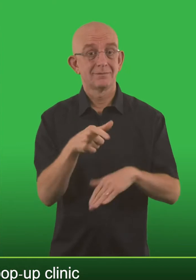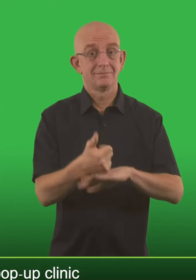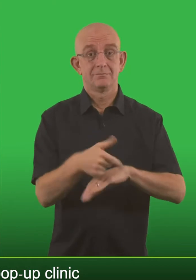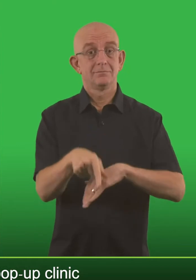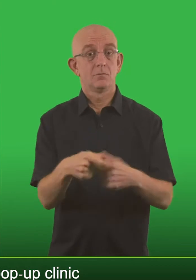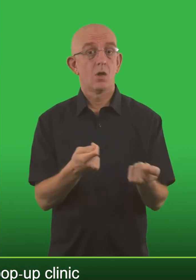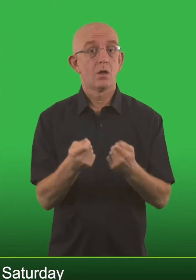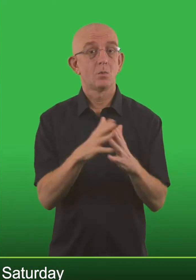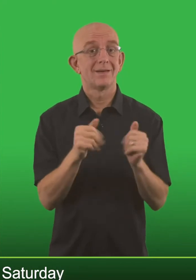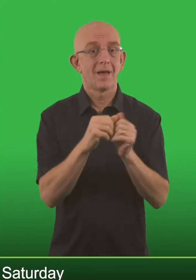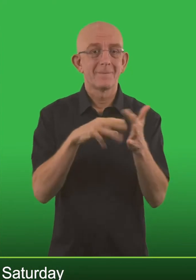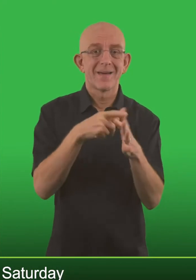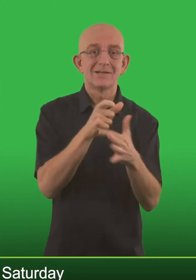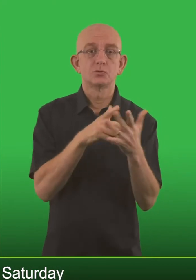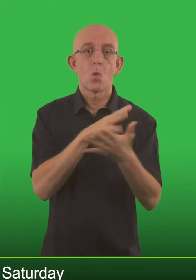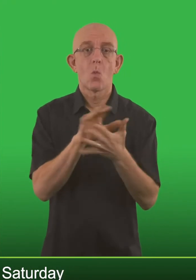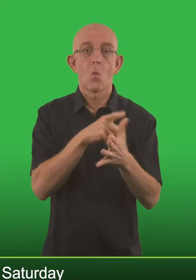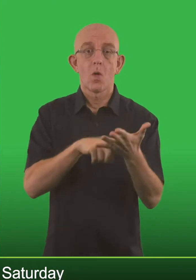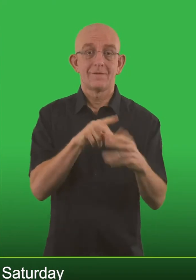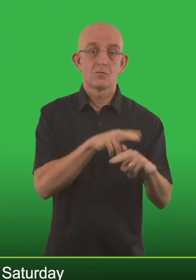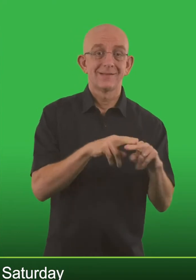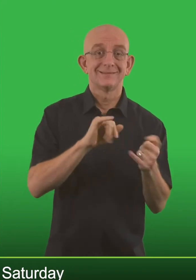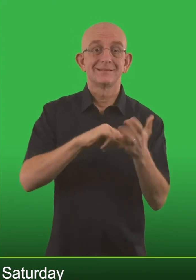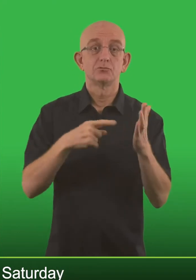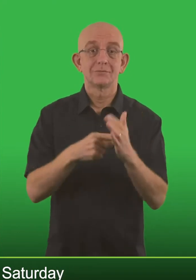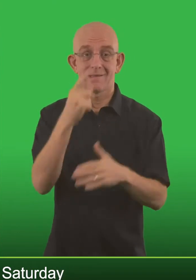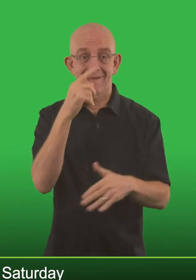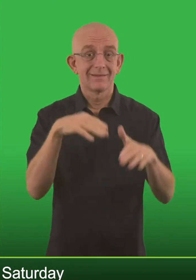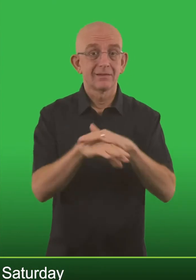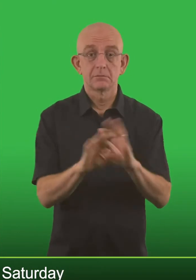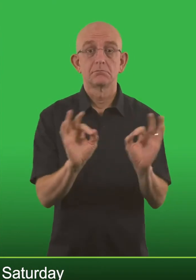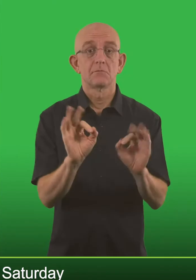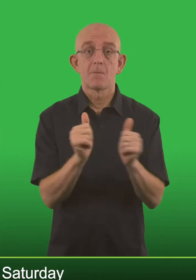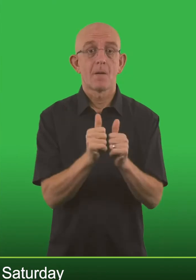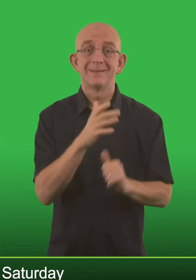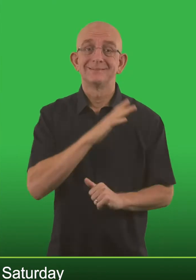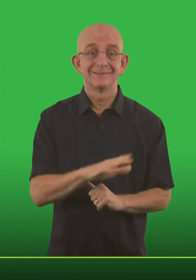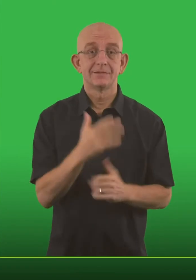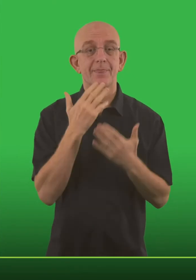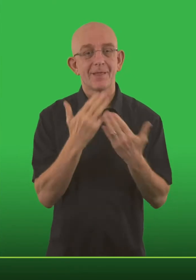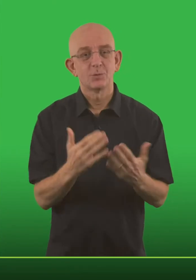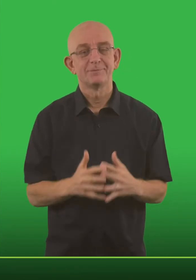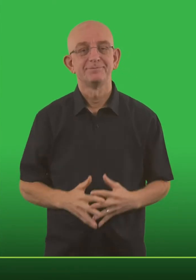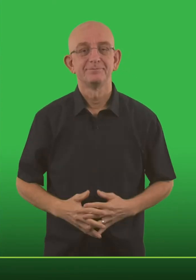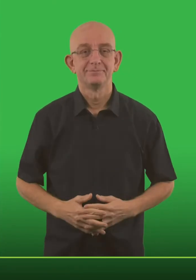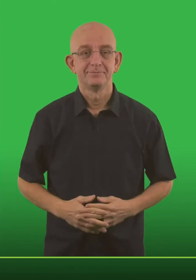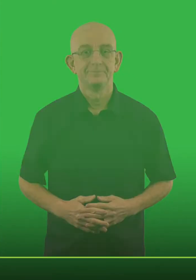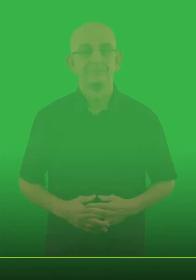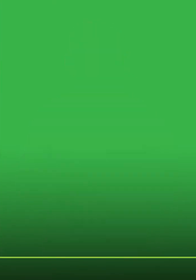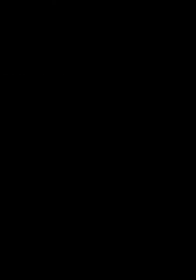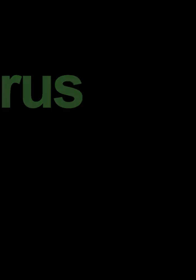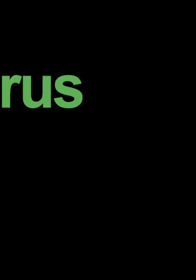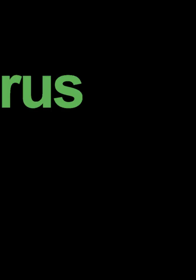pop-up clinic that's running this weekend is at Meadow Hall on Friday and Saturday, so you can attend there without an appointment. Thanks very much.